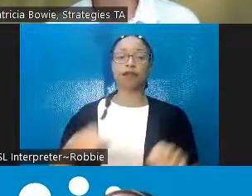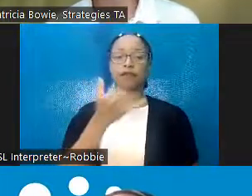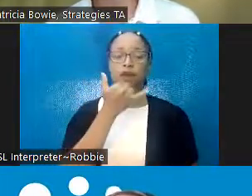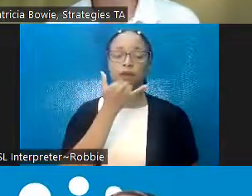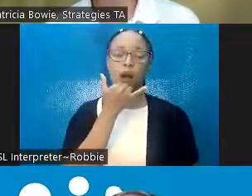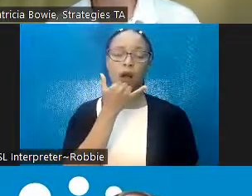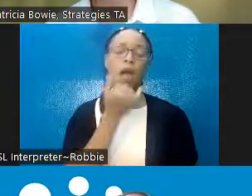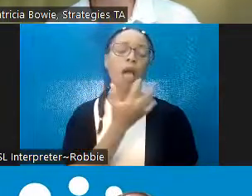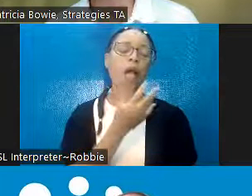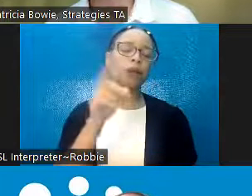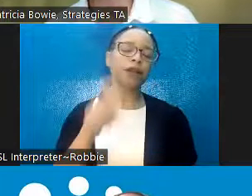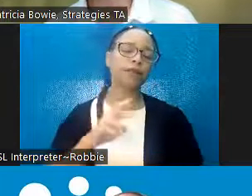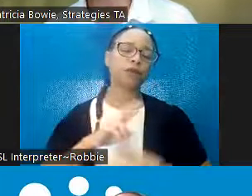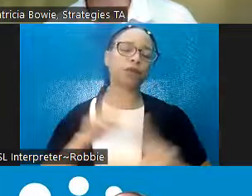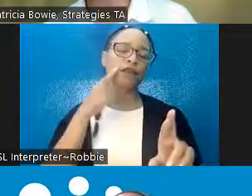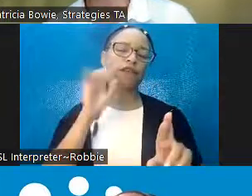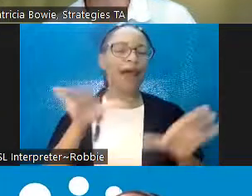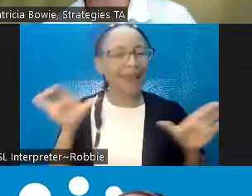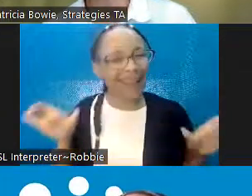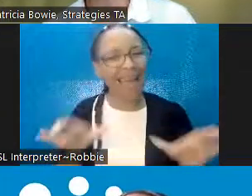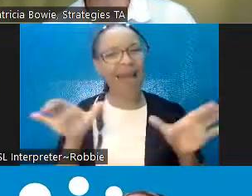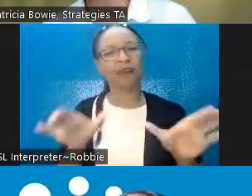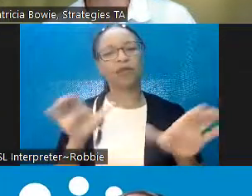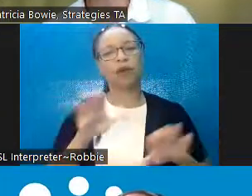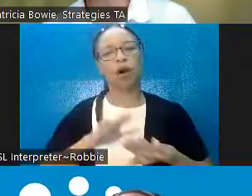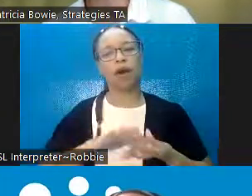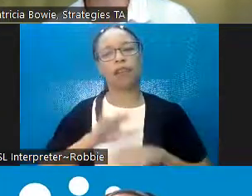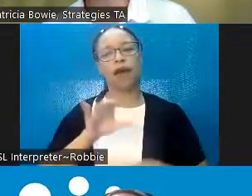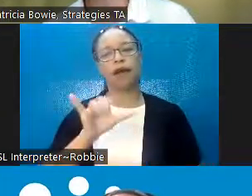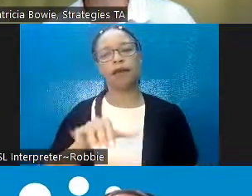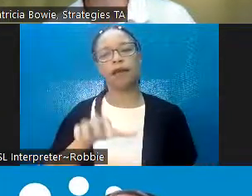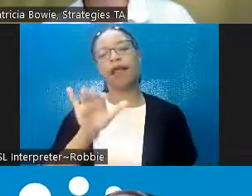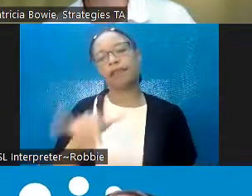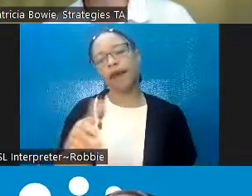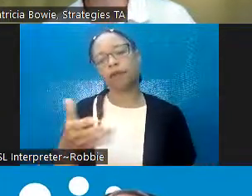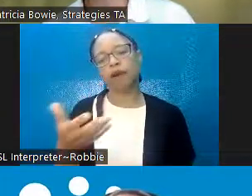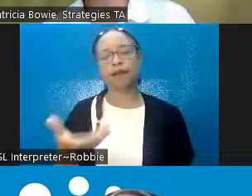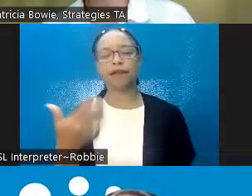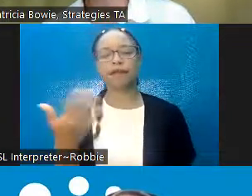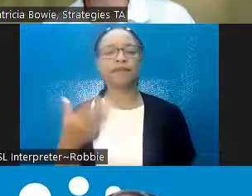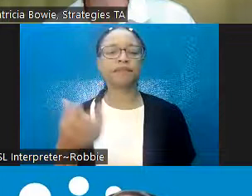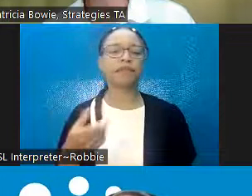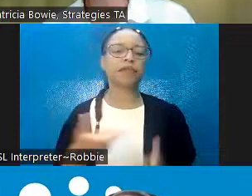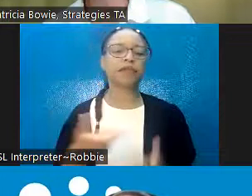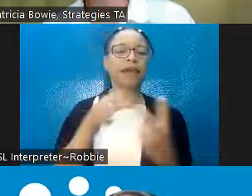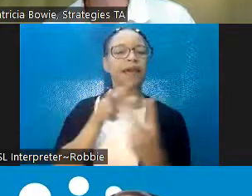for that and be prepared to act on it. So that was our, if I could give 2 big highlights from our group.